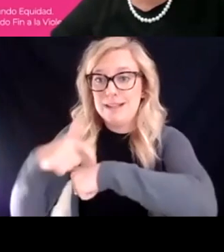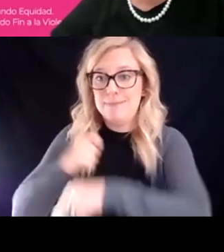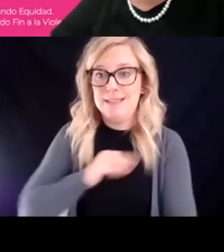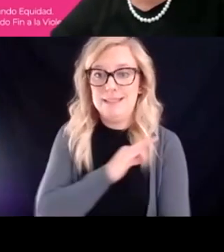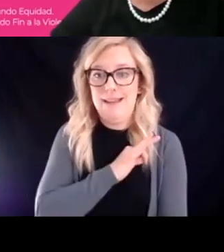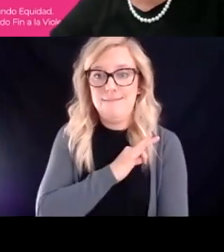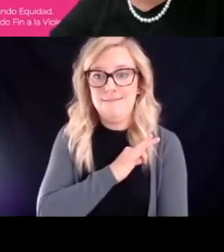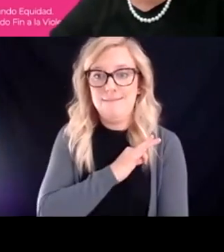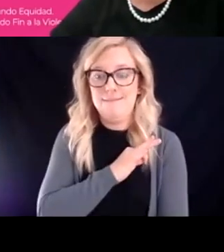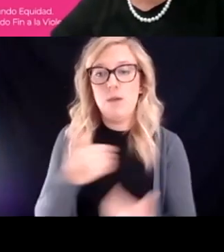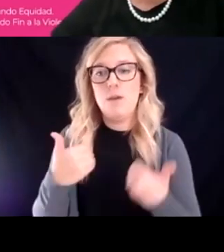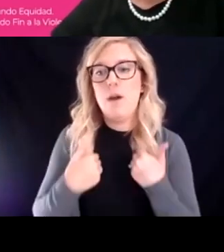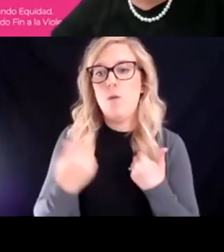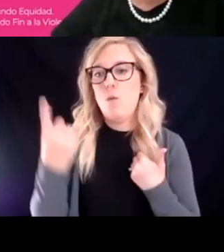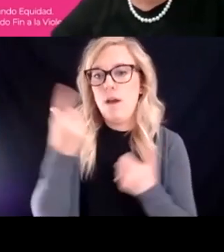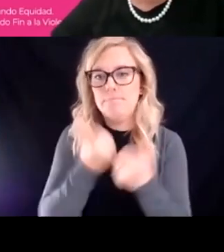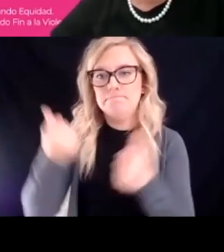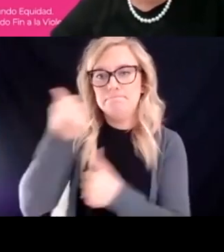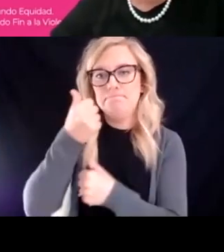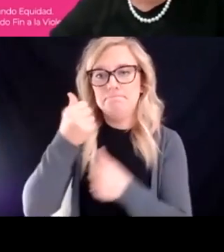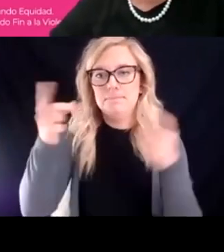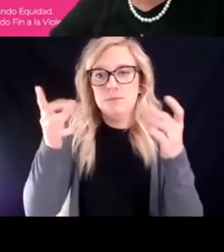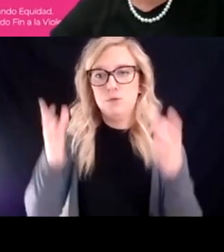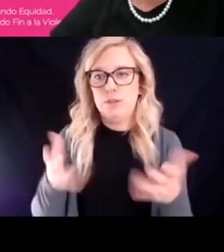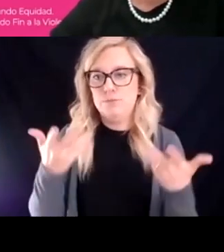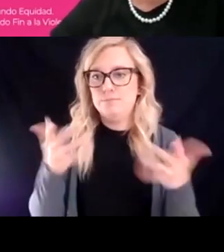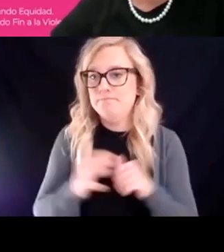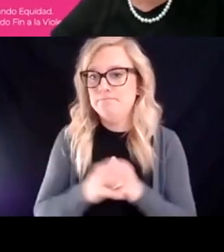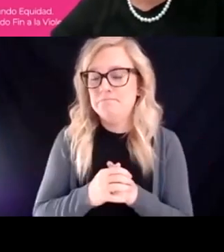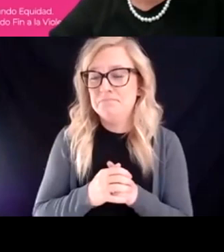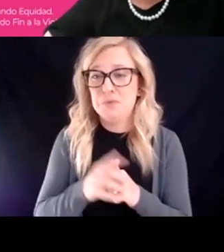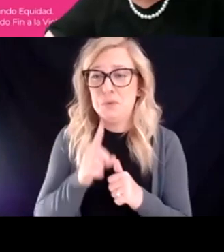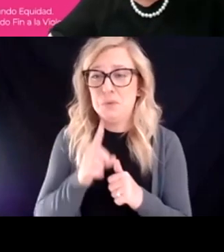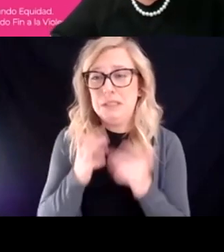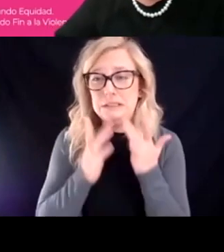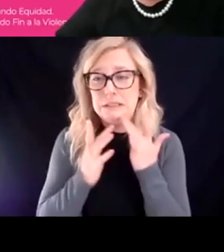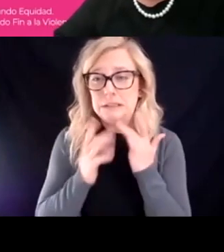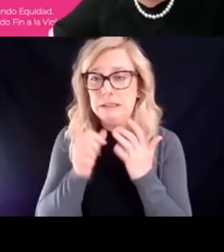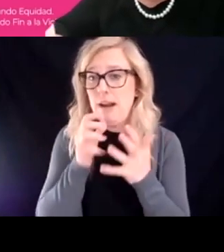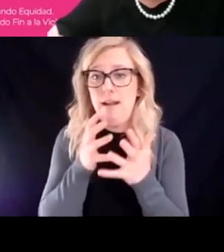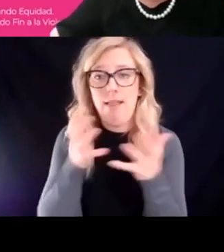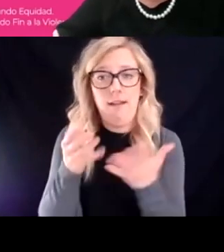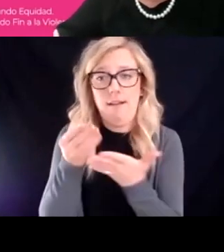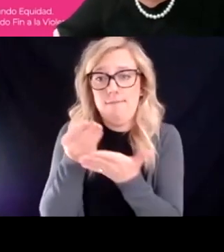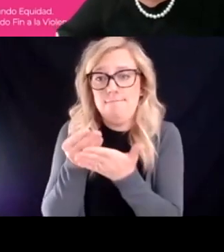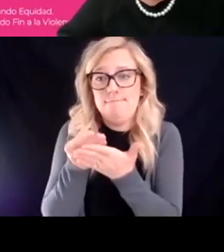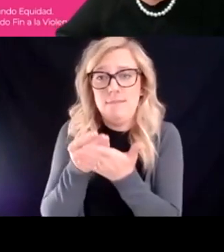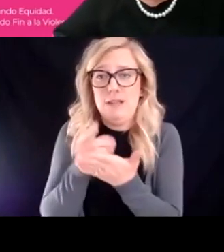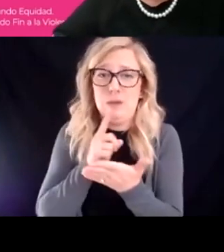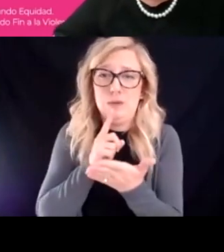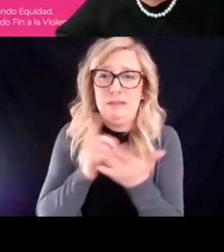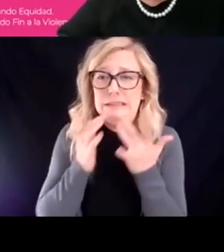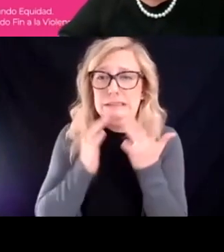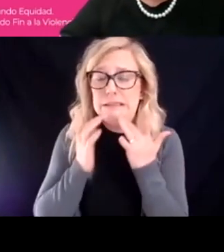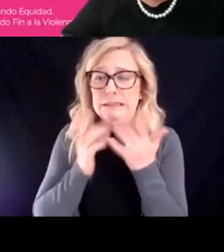director. So we had minimal funding, very little income. was really barely enough to pay